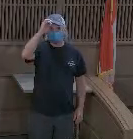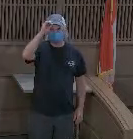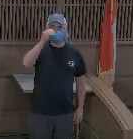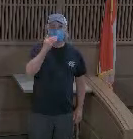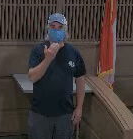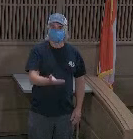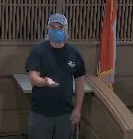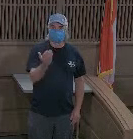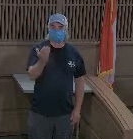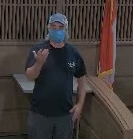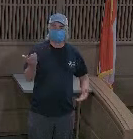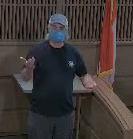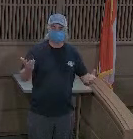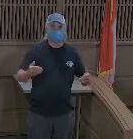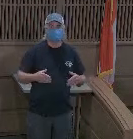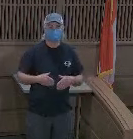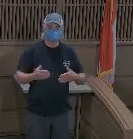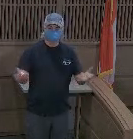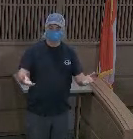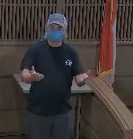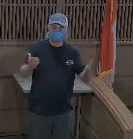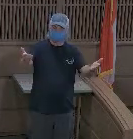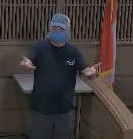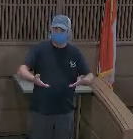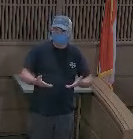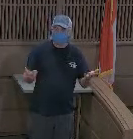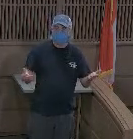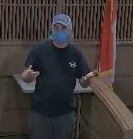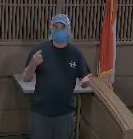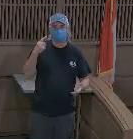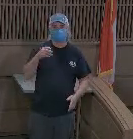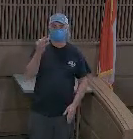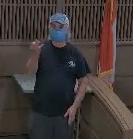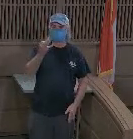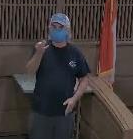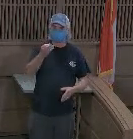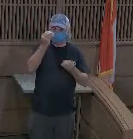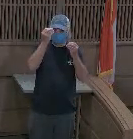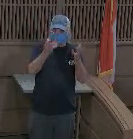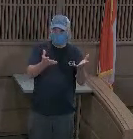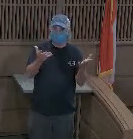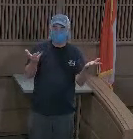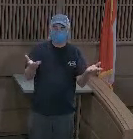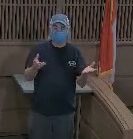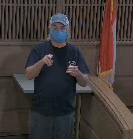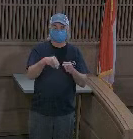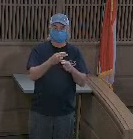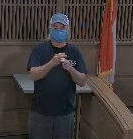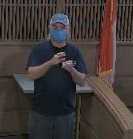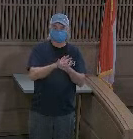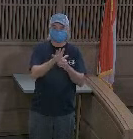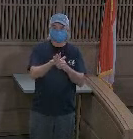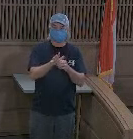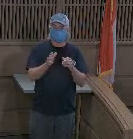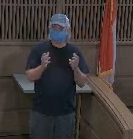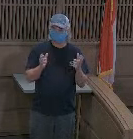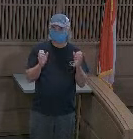Good morning. I want to welcome you to our Friday press briefing with updates on